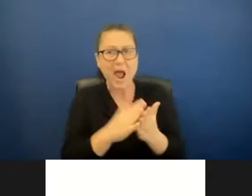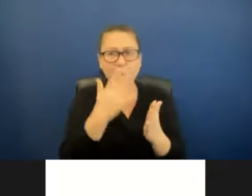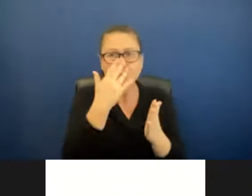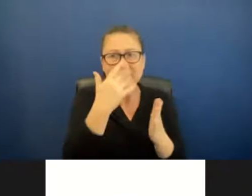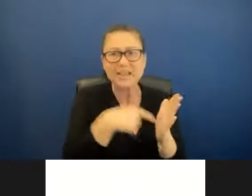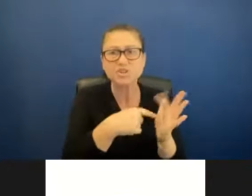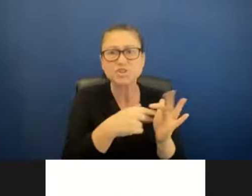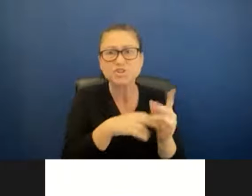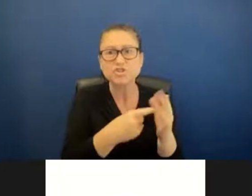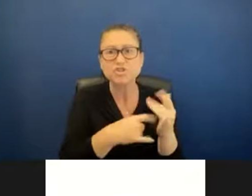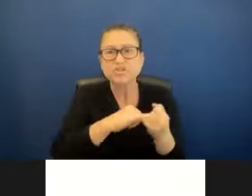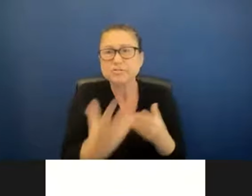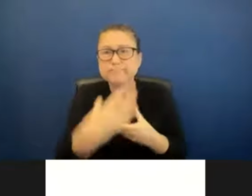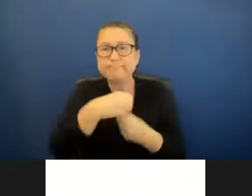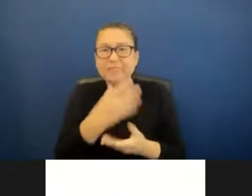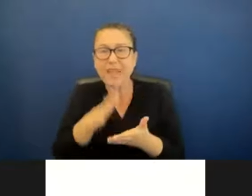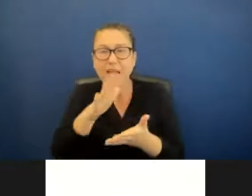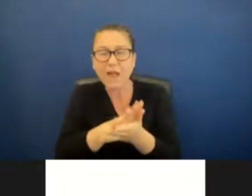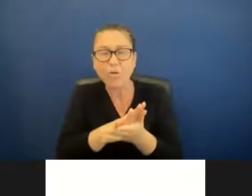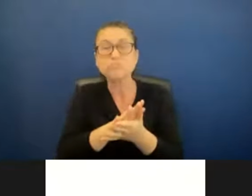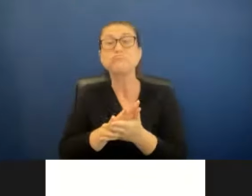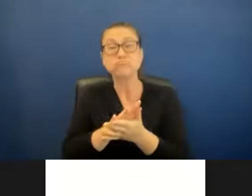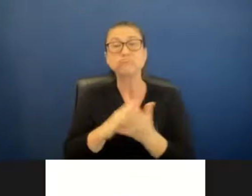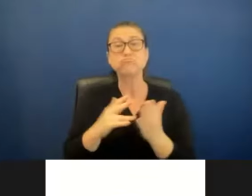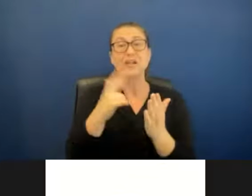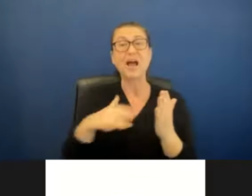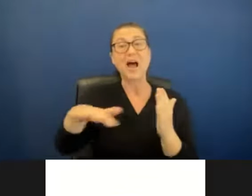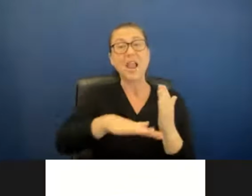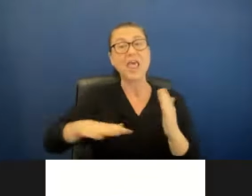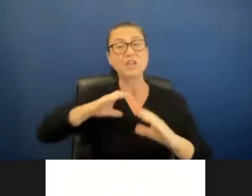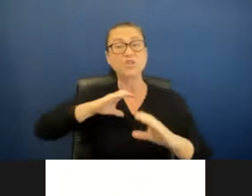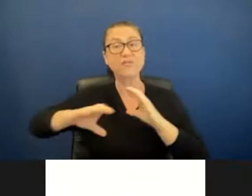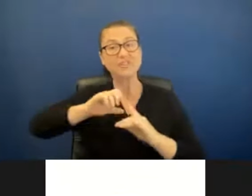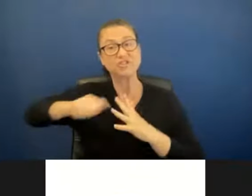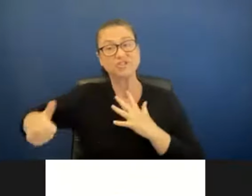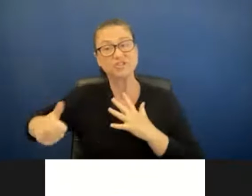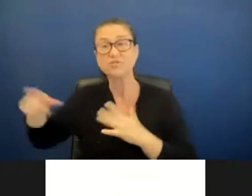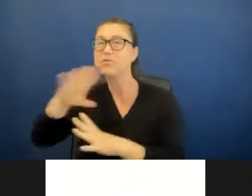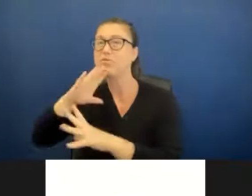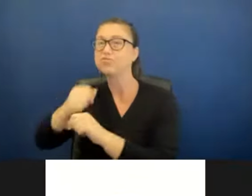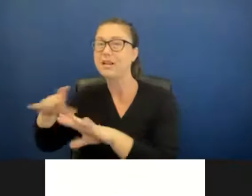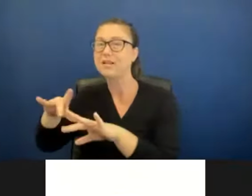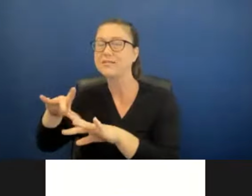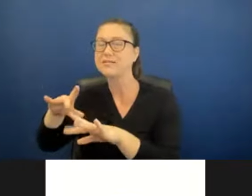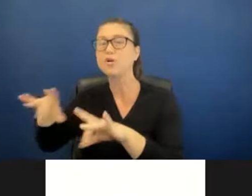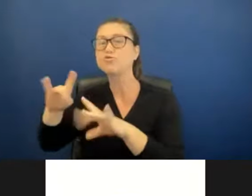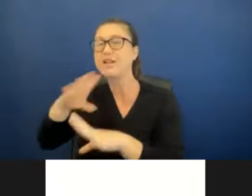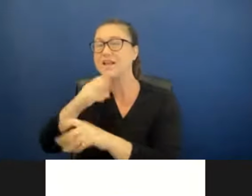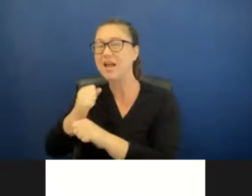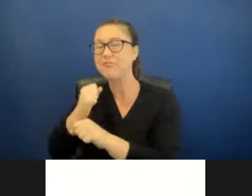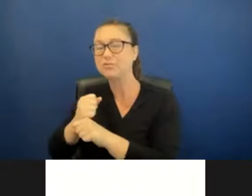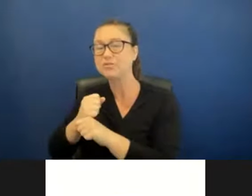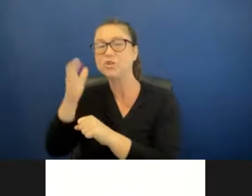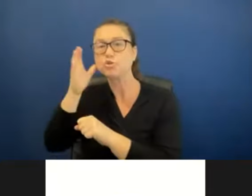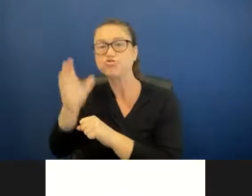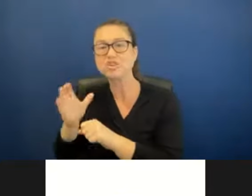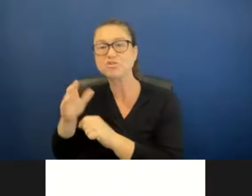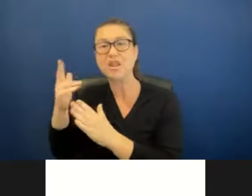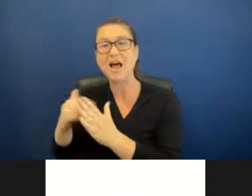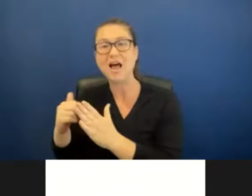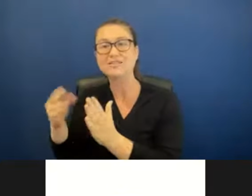your party. The Artlands Conversation series is supported by the Australian Government's Regional Arts Fund and